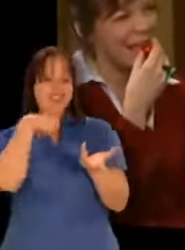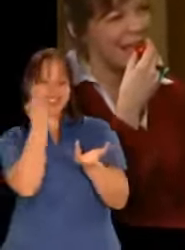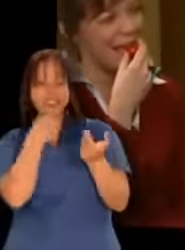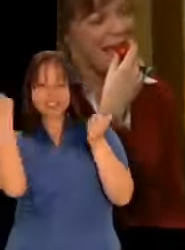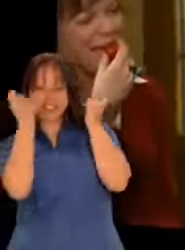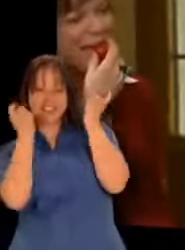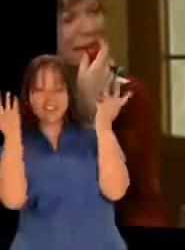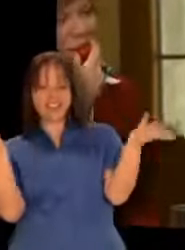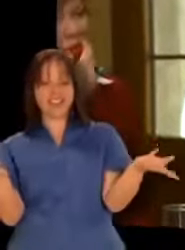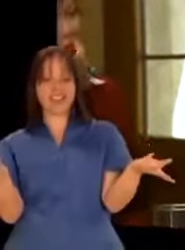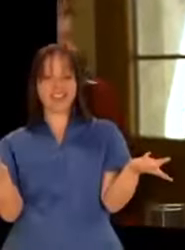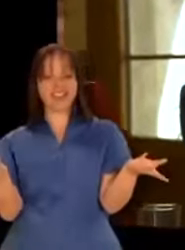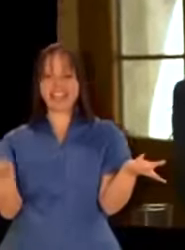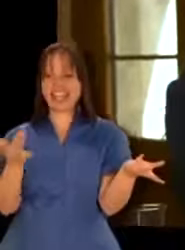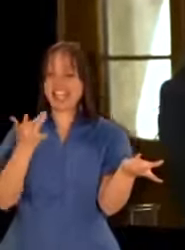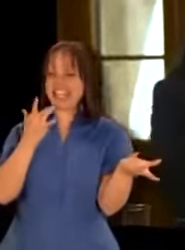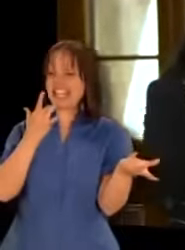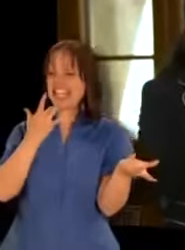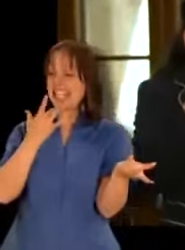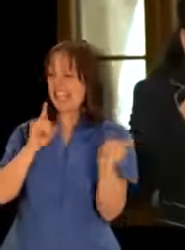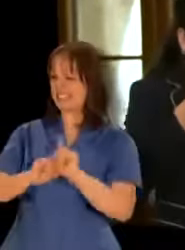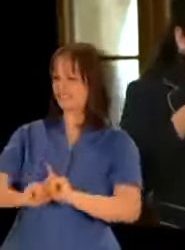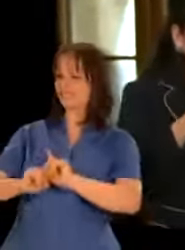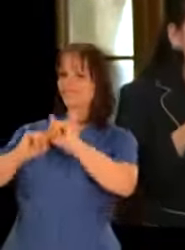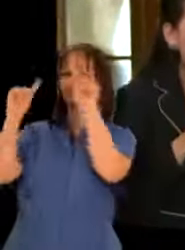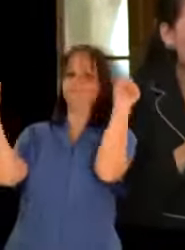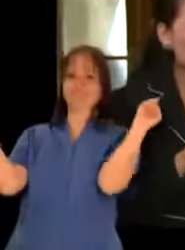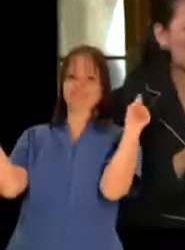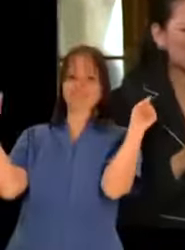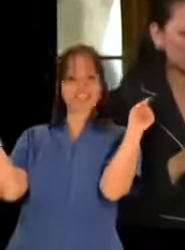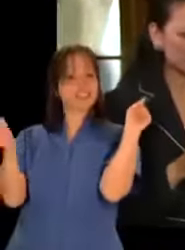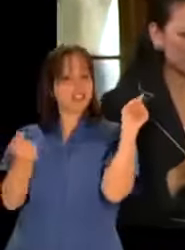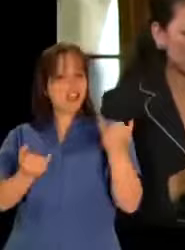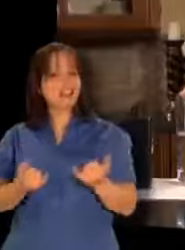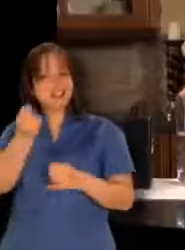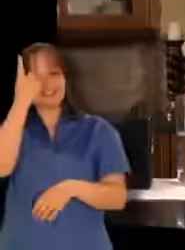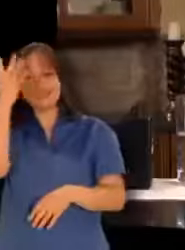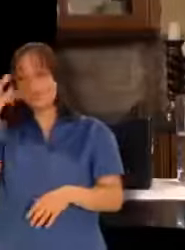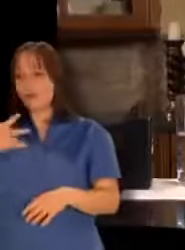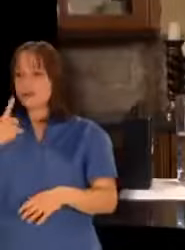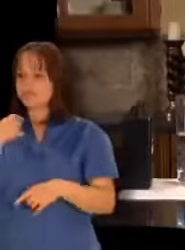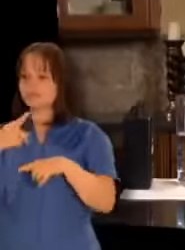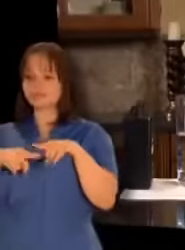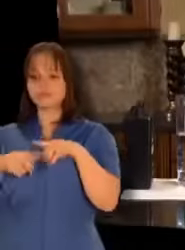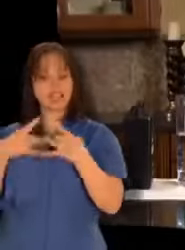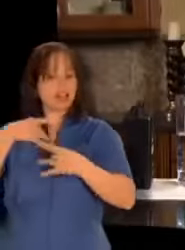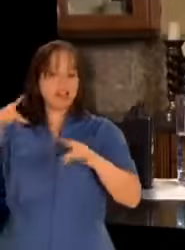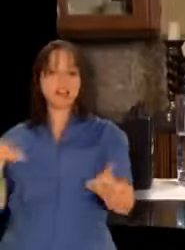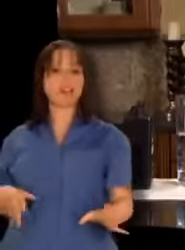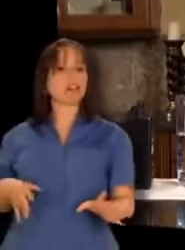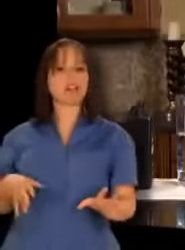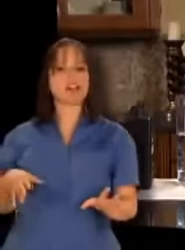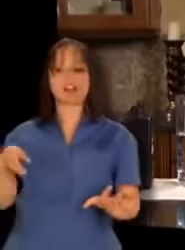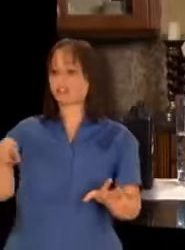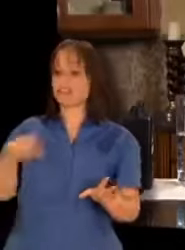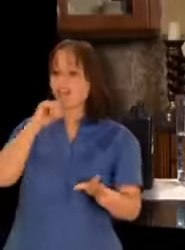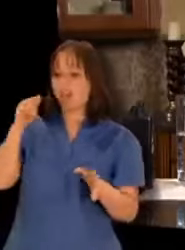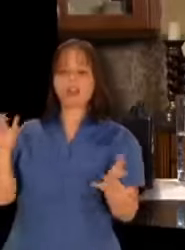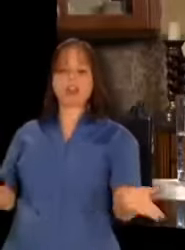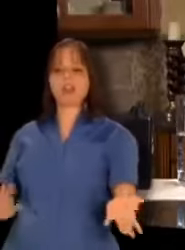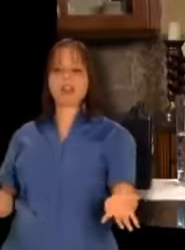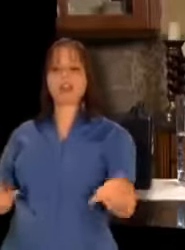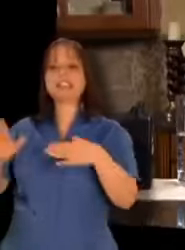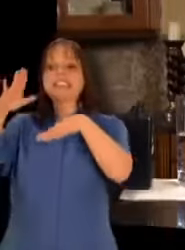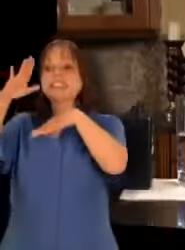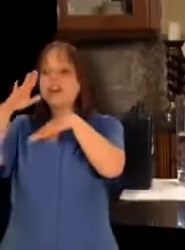face. Look at the difference in the taste. So that now you understand why I didn't like tomatoes. Like I said, it wasn't the tomatoes I didn't like. It was what was